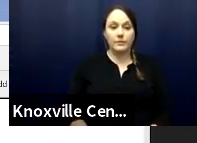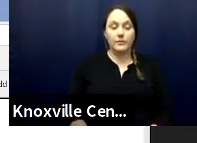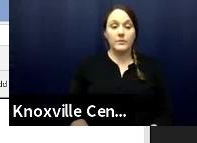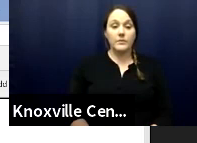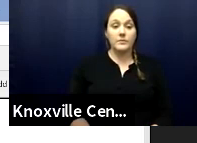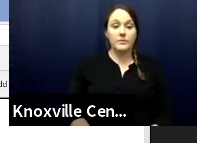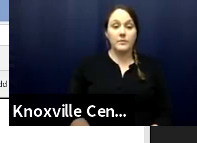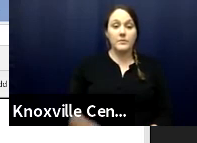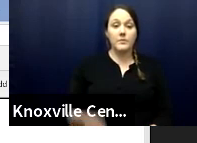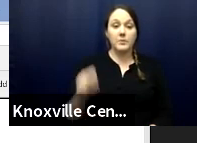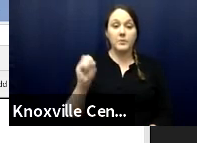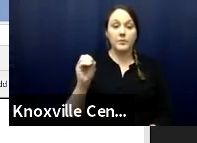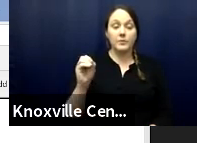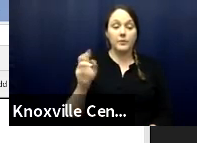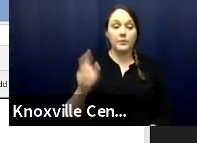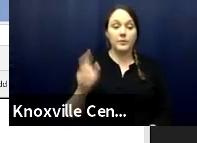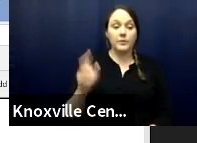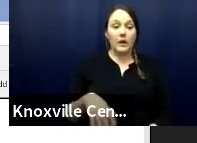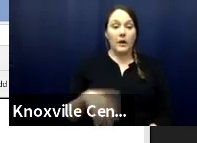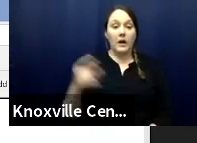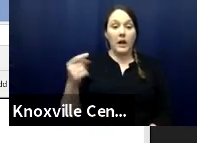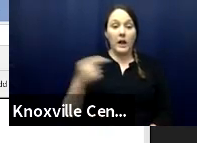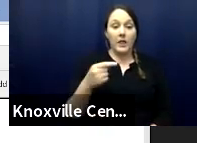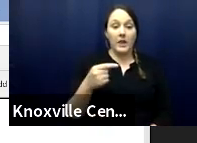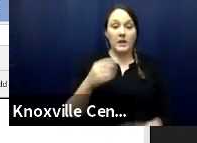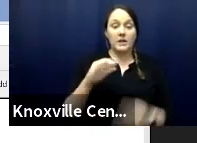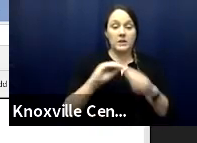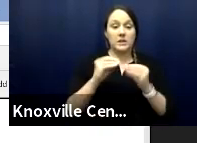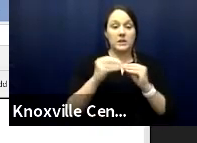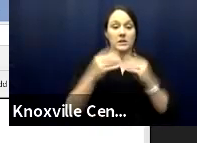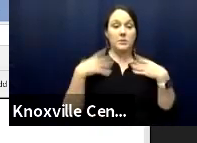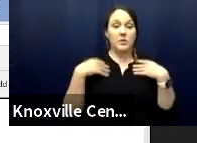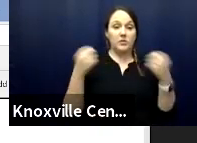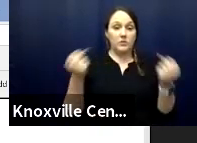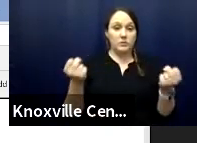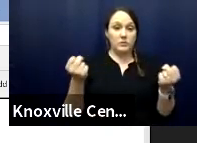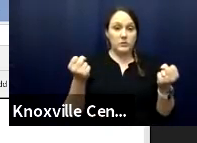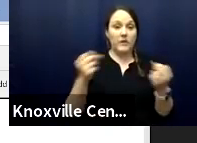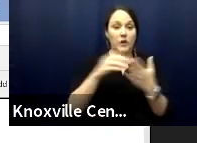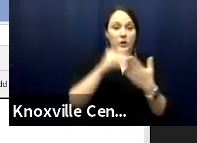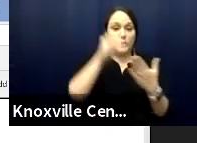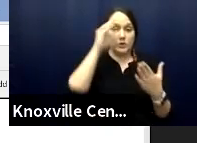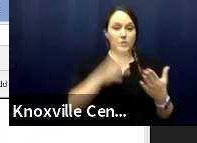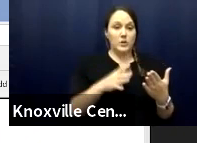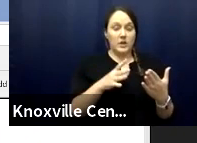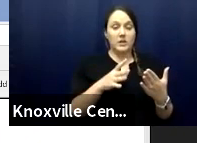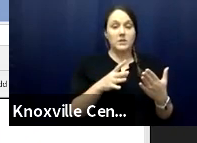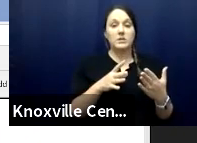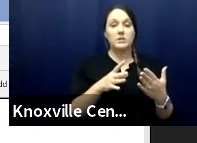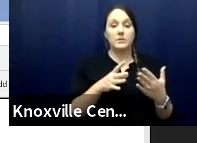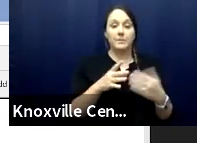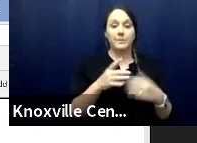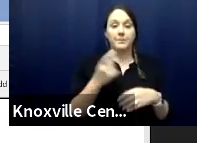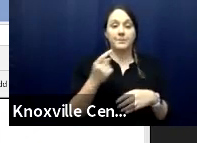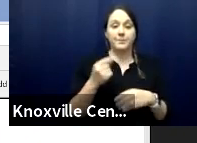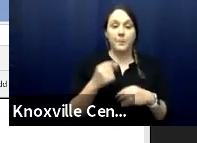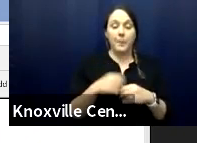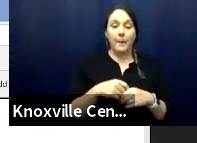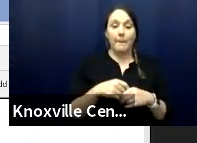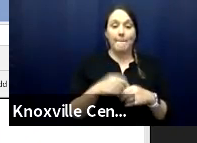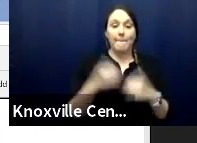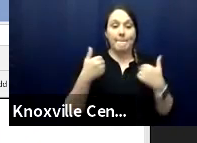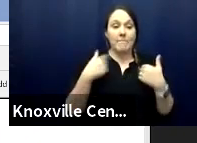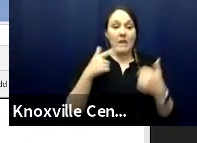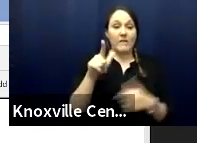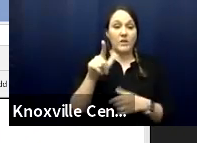So this is the number of recovered students, and it's we have